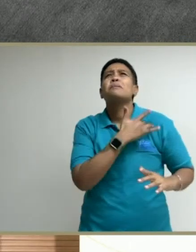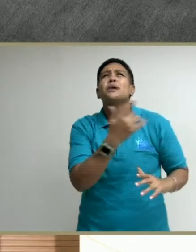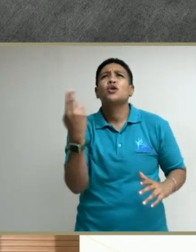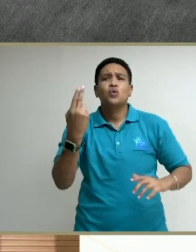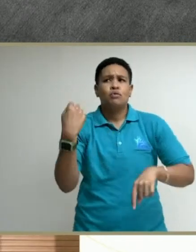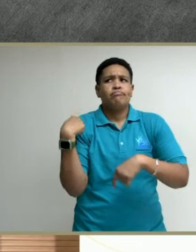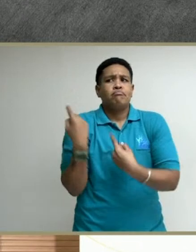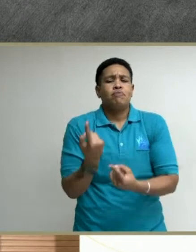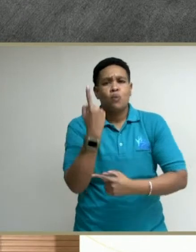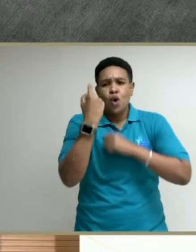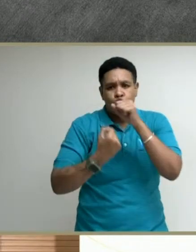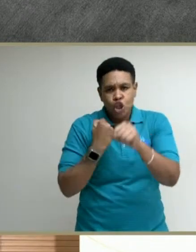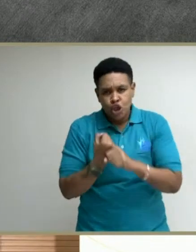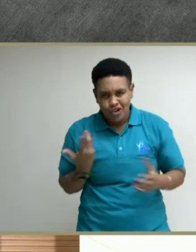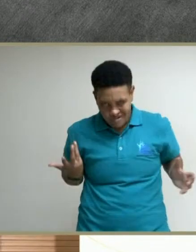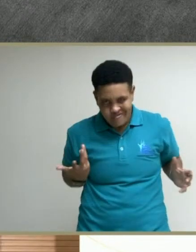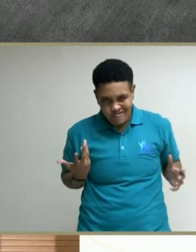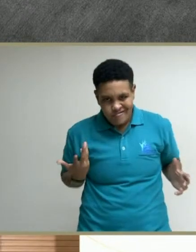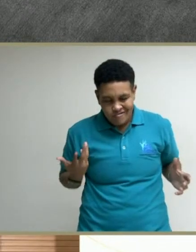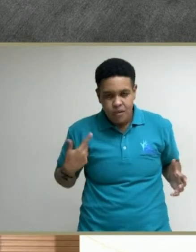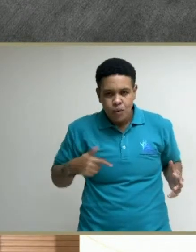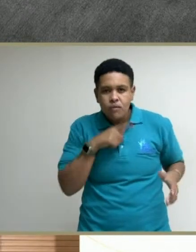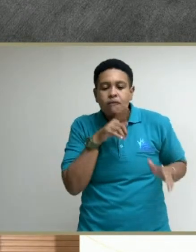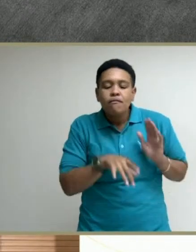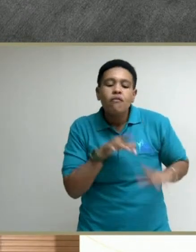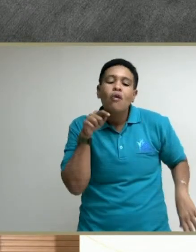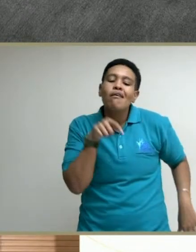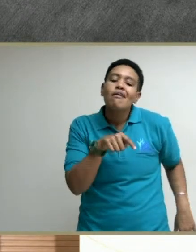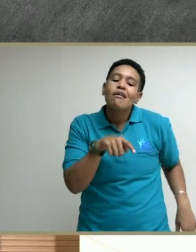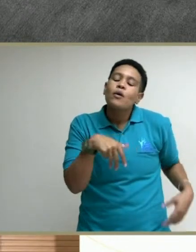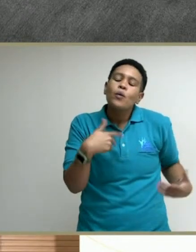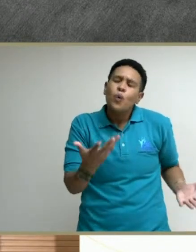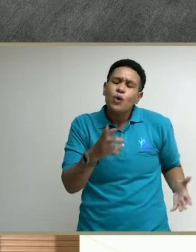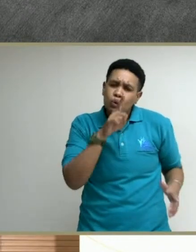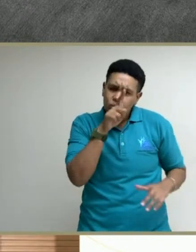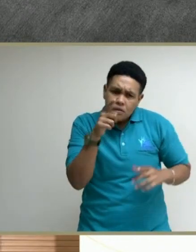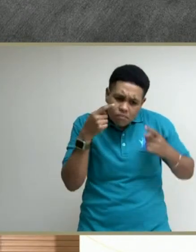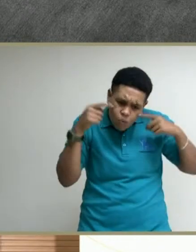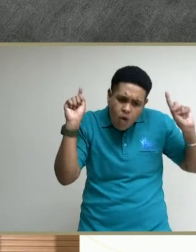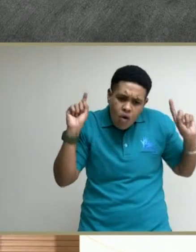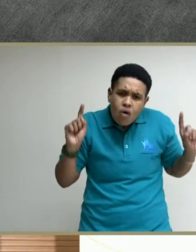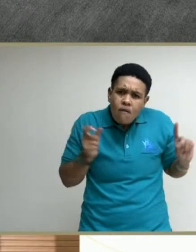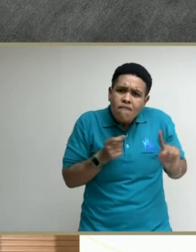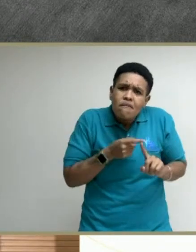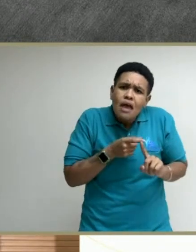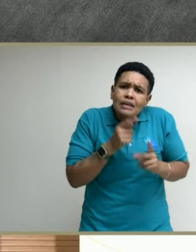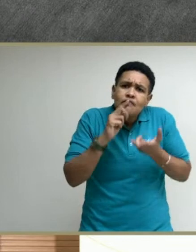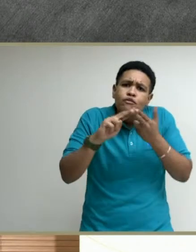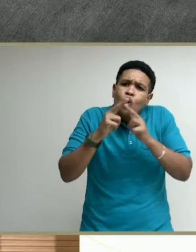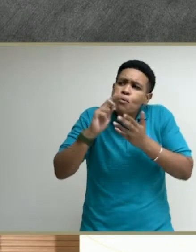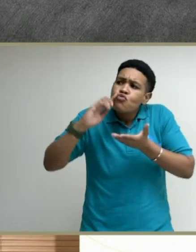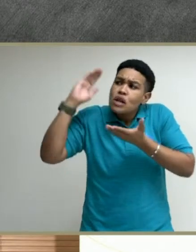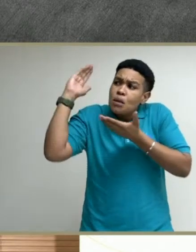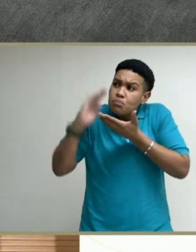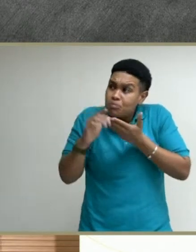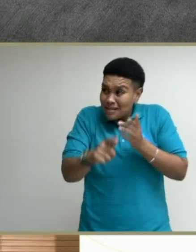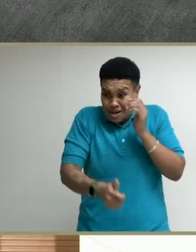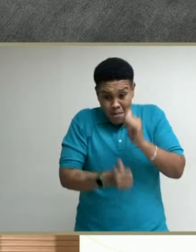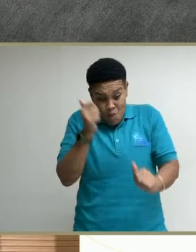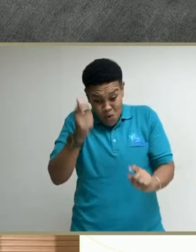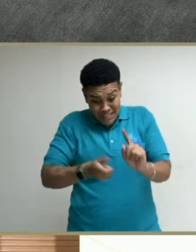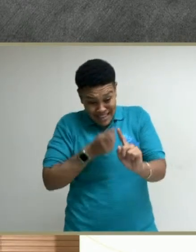the last year. And we would have found that these have been quite effective in bringing down our numbers. The most